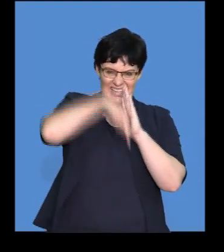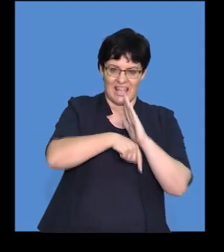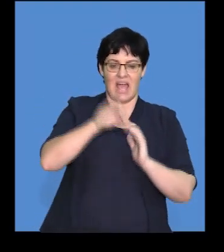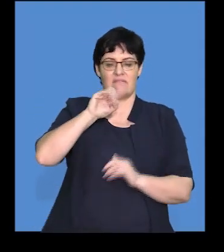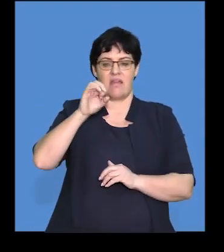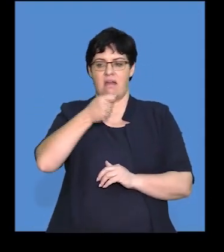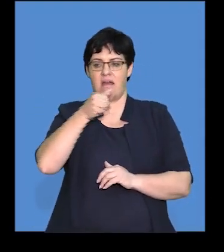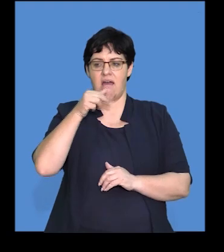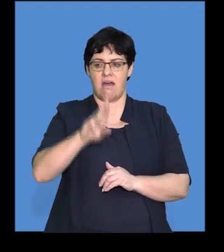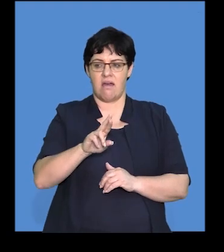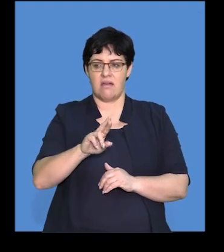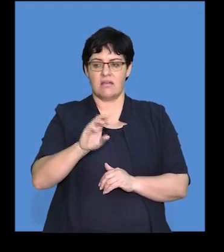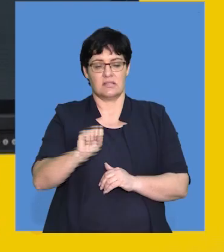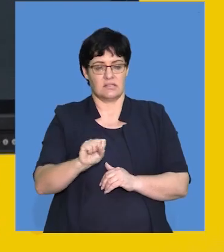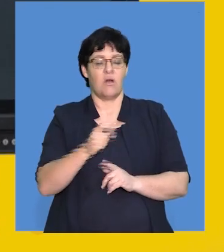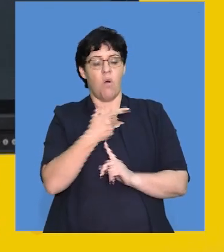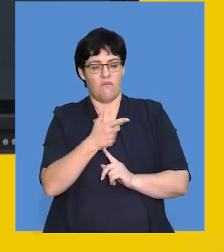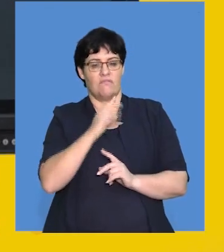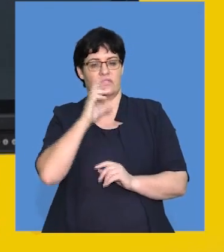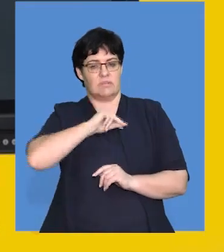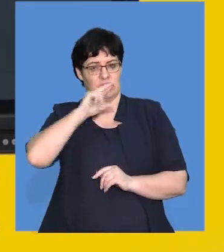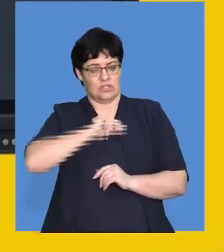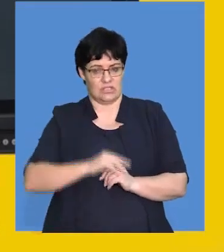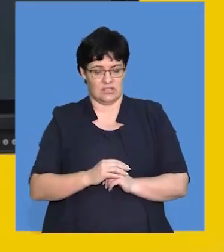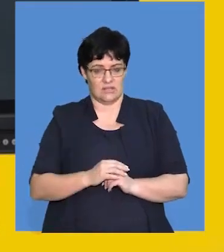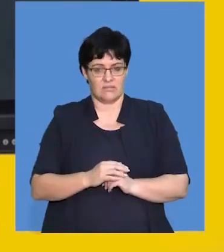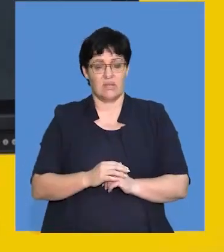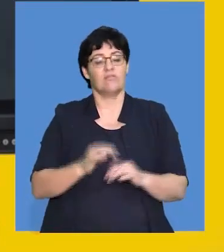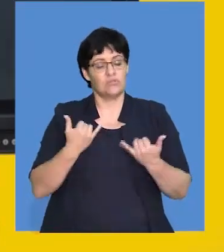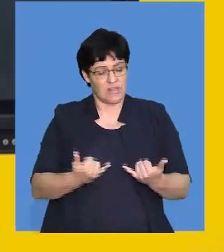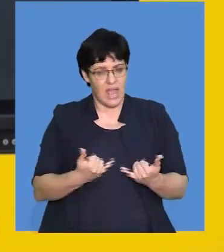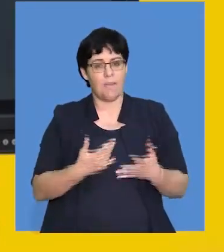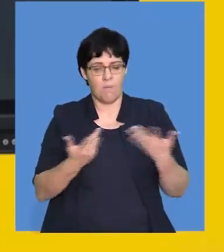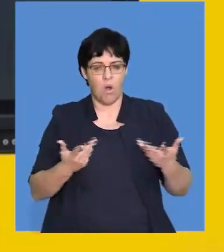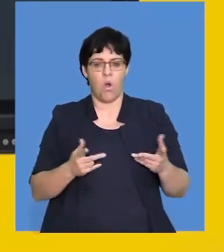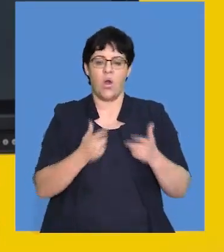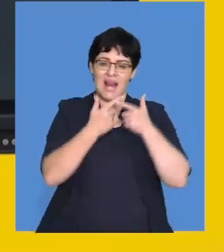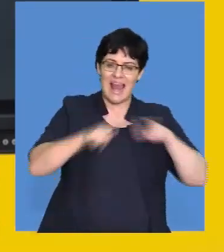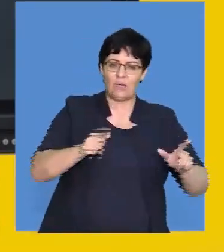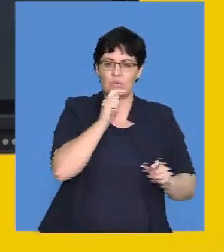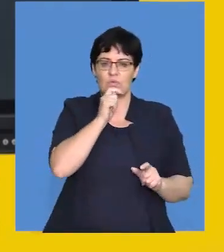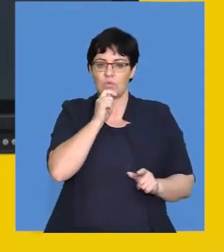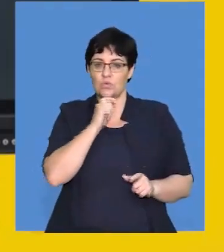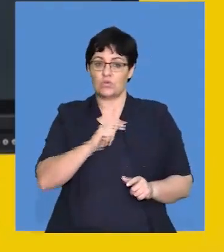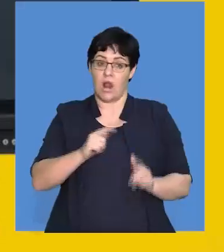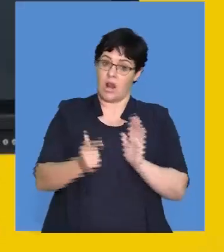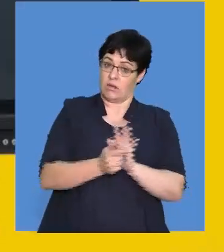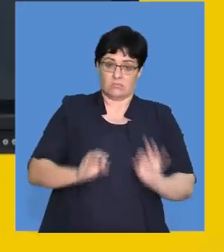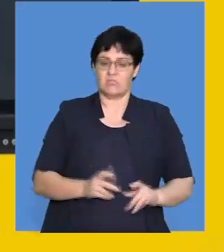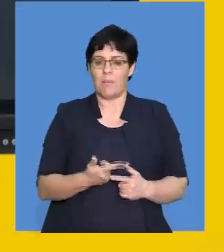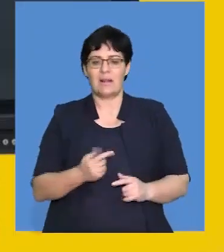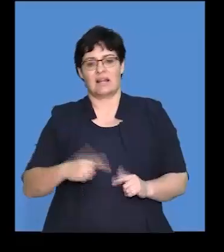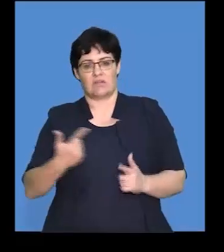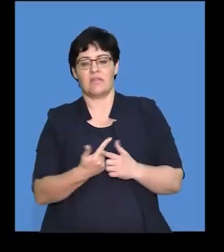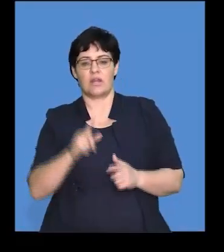depth with this because today our lesson is mostly about figurative use of language. And then we've